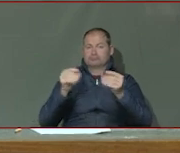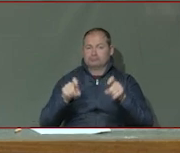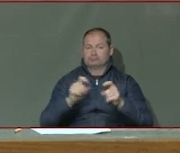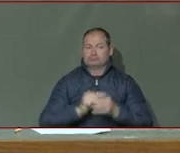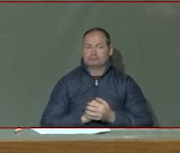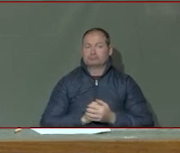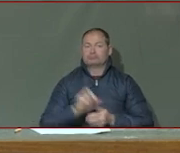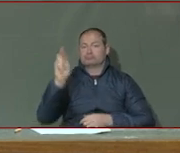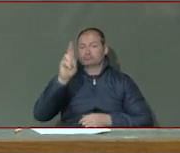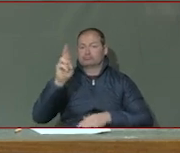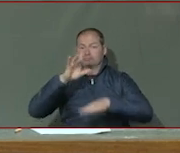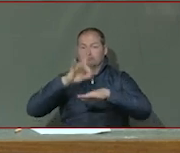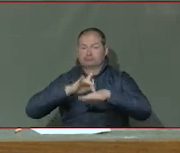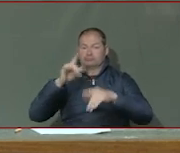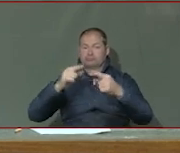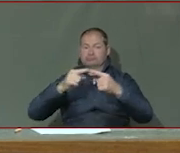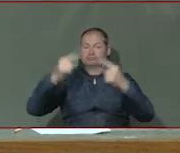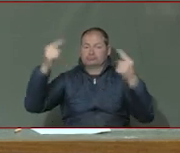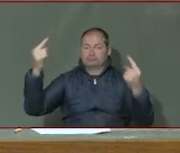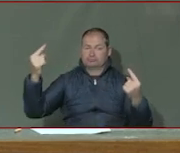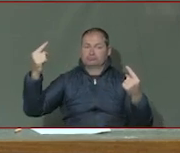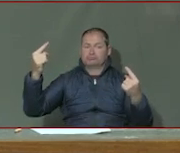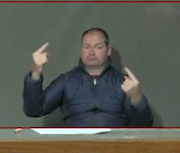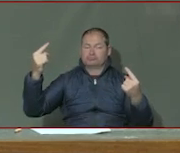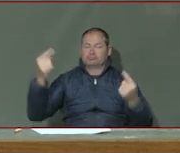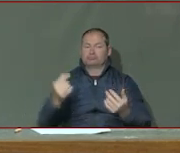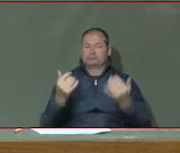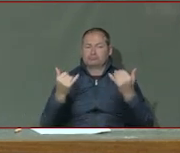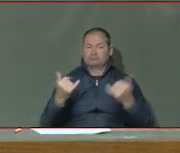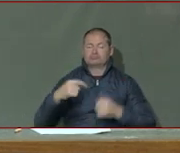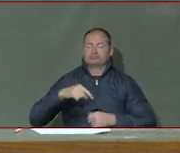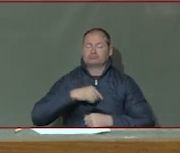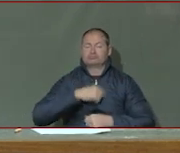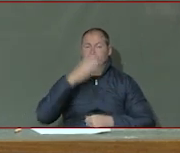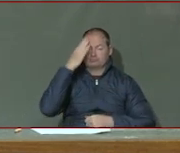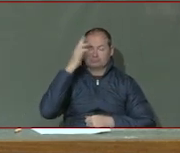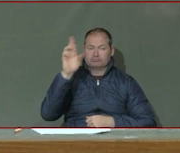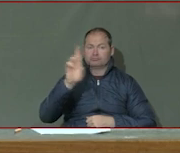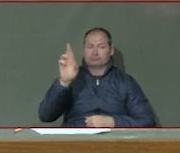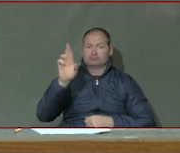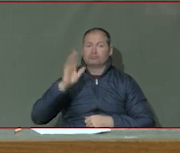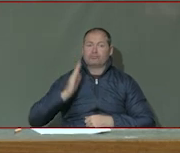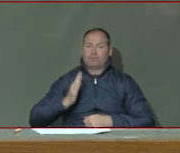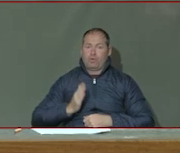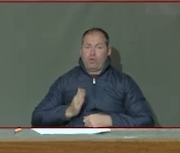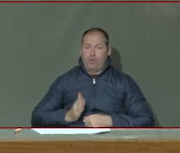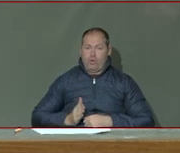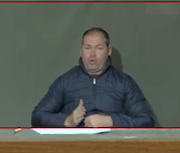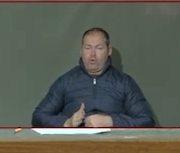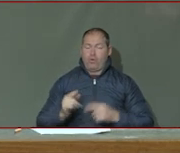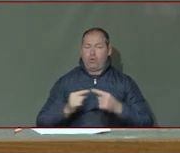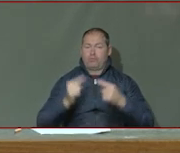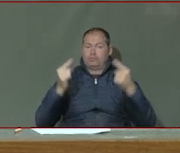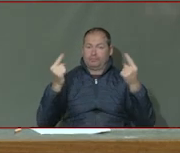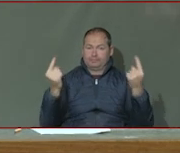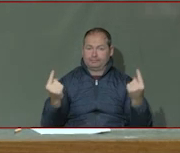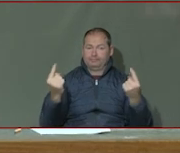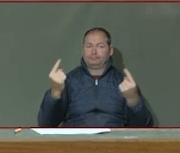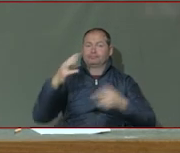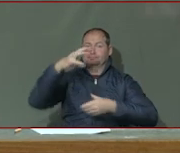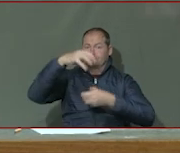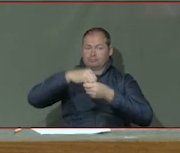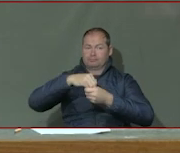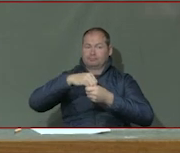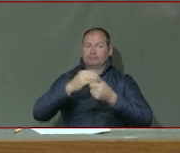and the tangent are perpendicular, so the gradient of the tangent is opposite sign and the inverse, and we've got the point